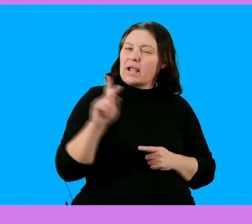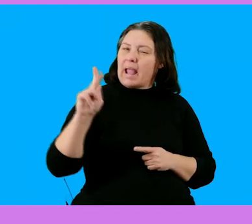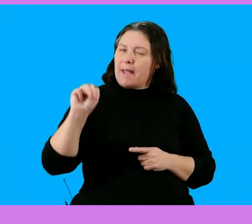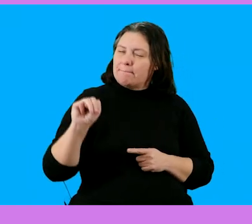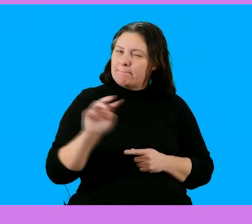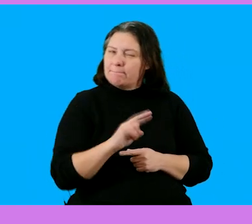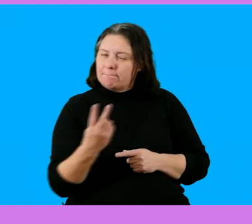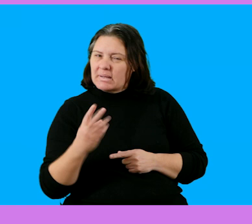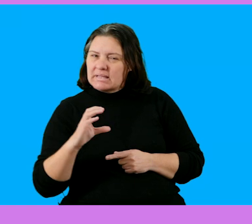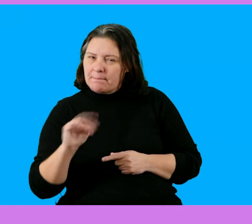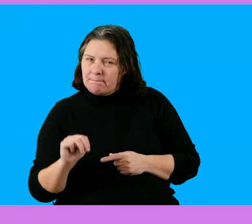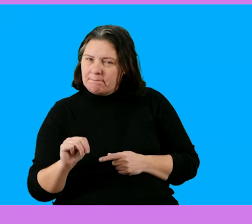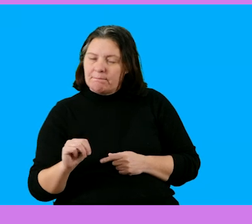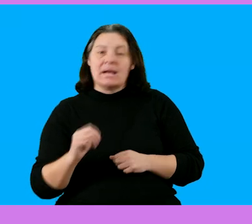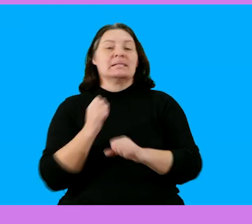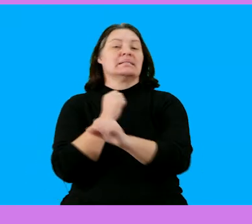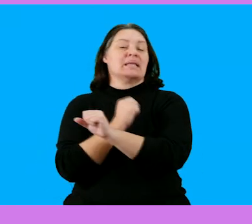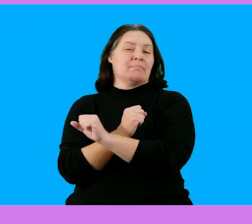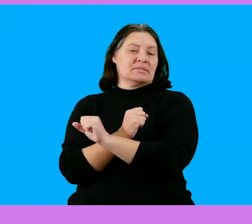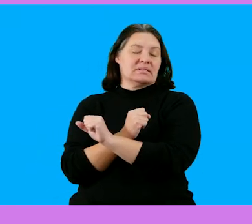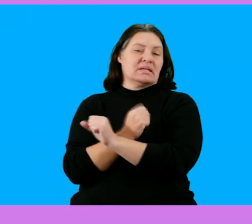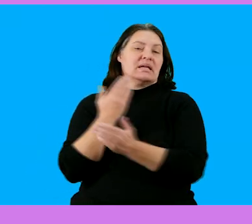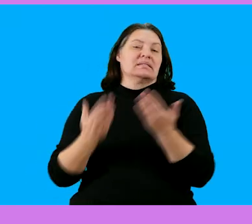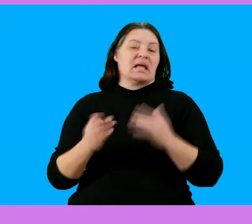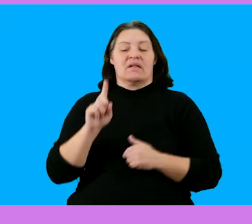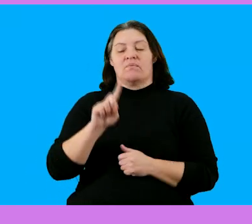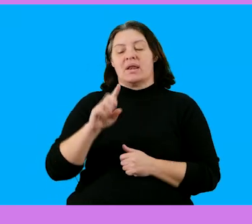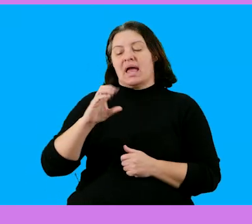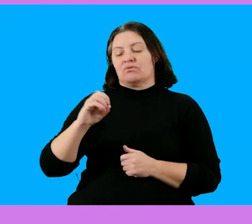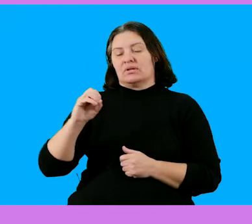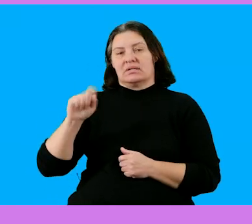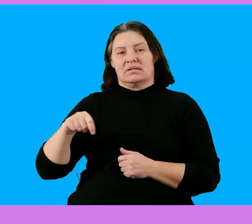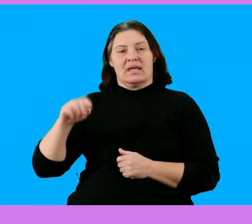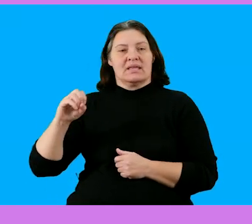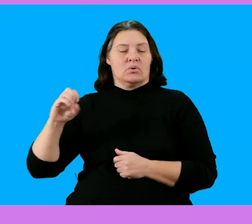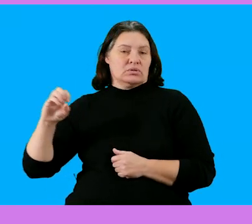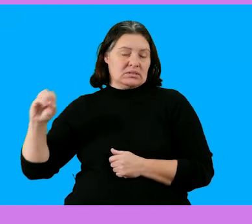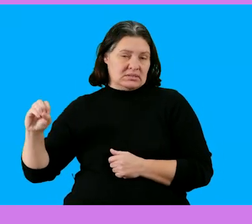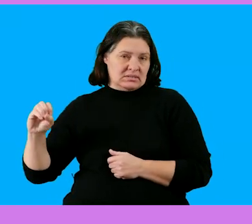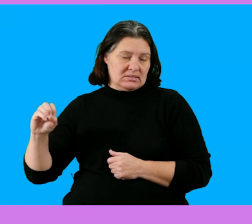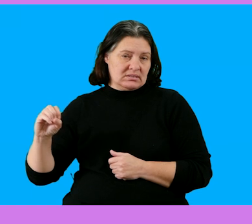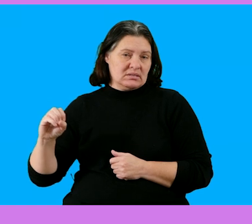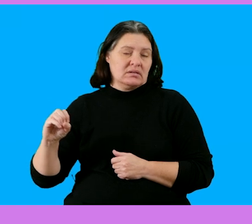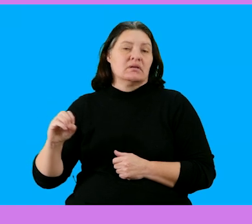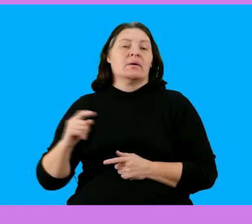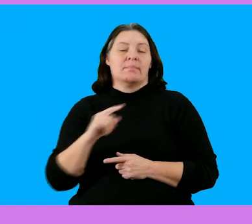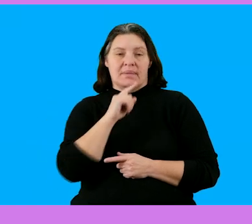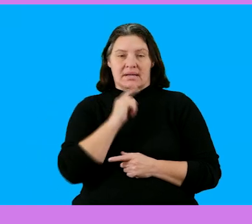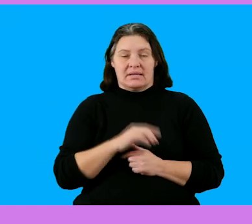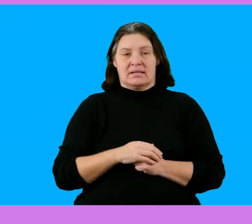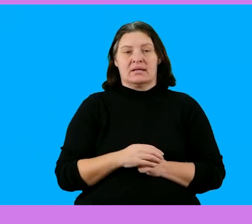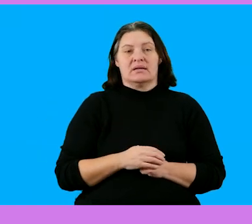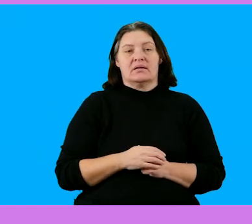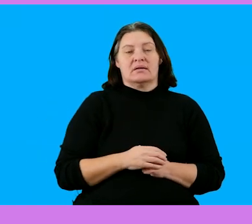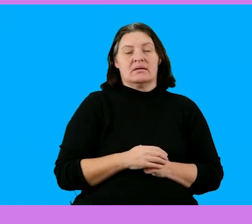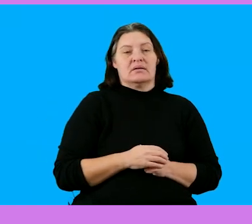kilometers into centimeters? I've multiplied by scale factor here of 100,000 because 100,000 centimeters equals